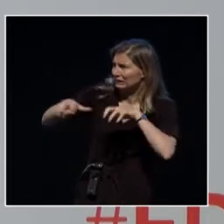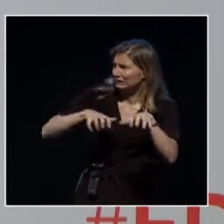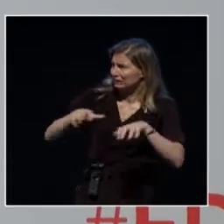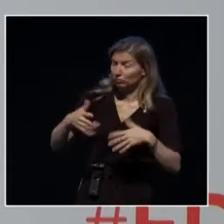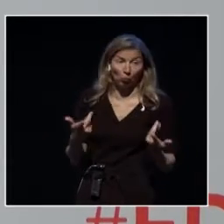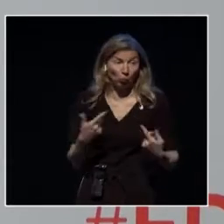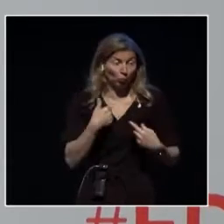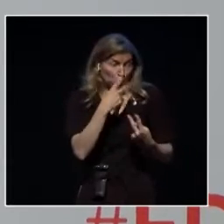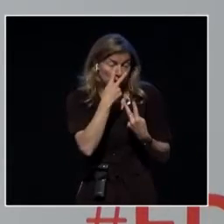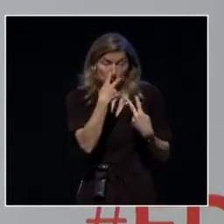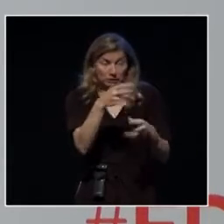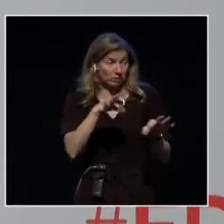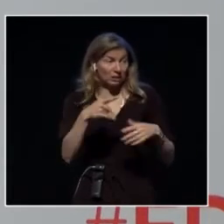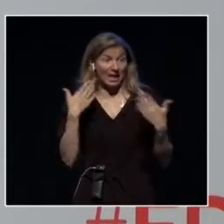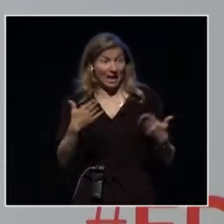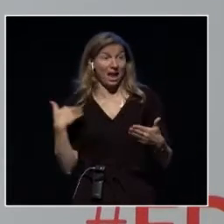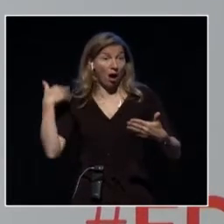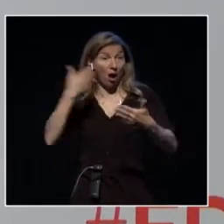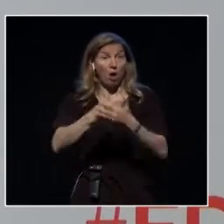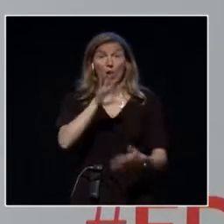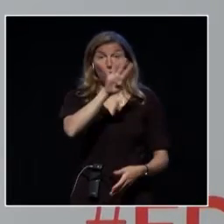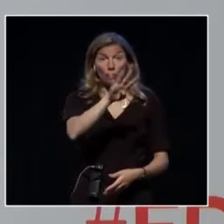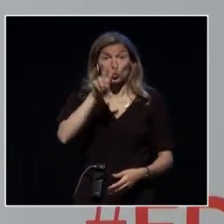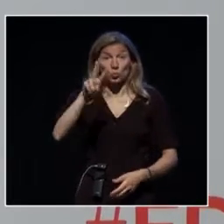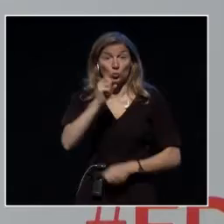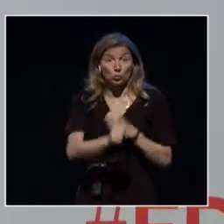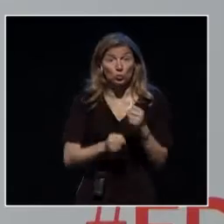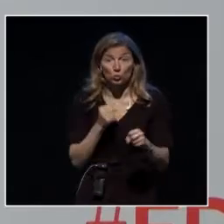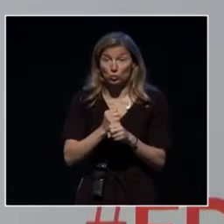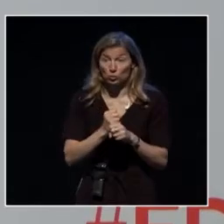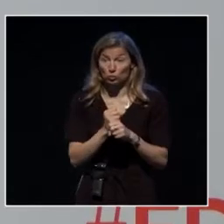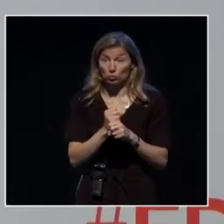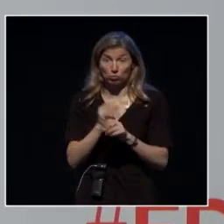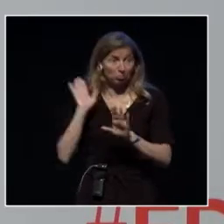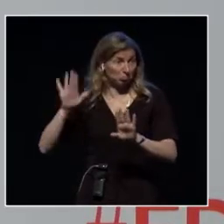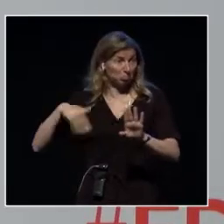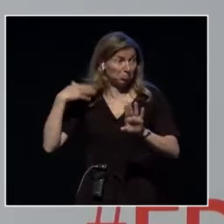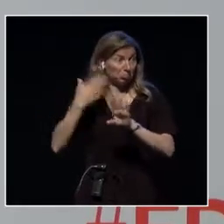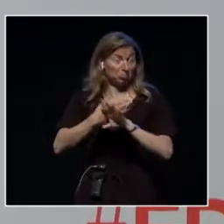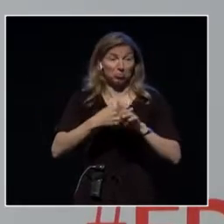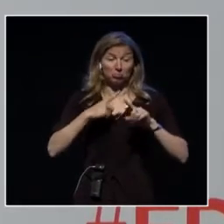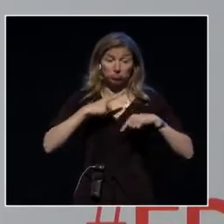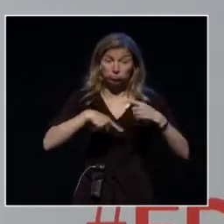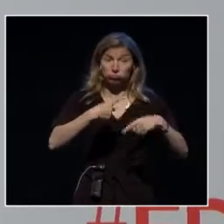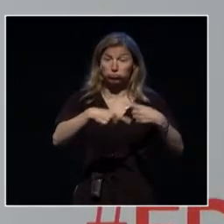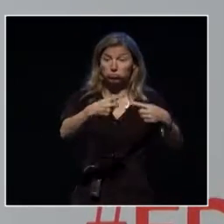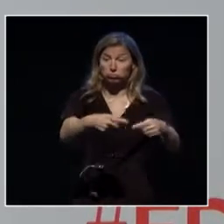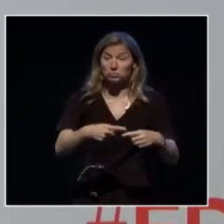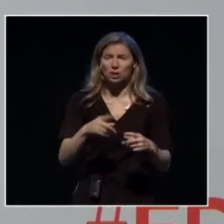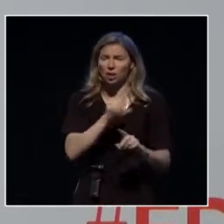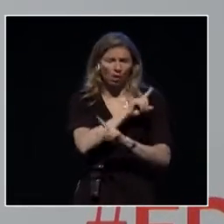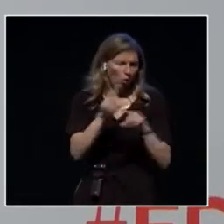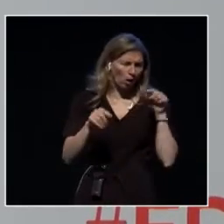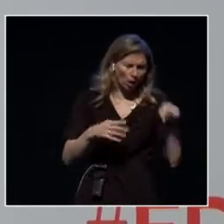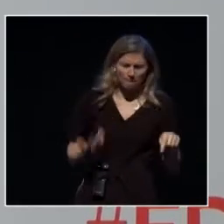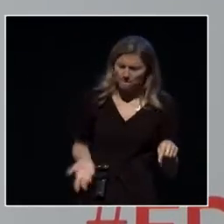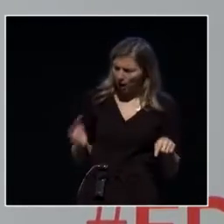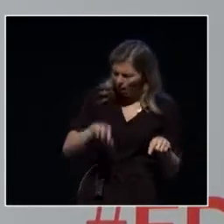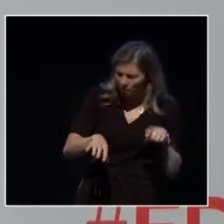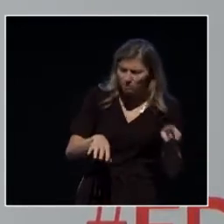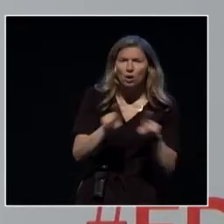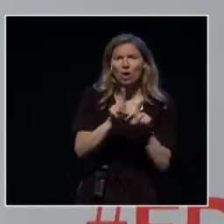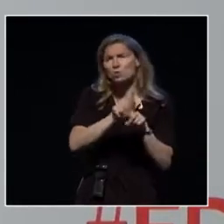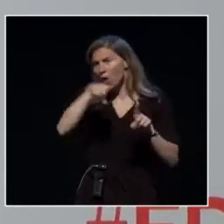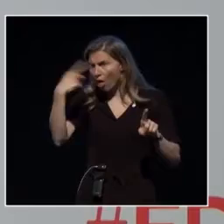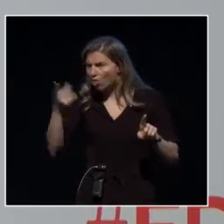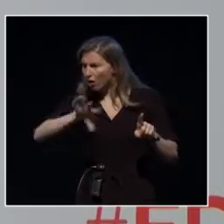risk. I've been doing it for 42 years. It never failed. It works. Not only it works in Bangladesh, it works in other countries also. We